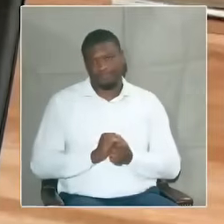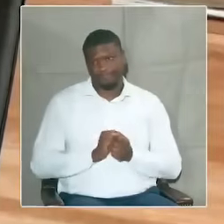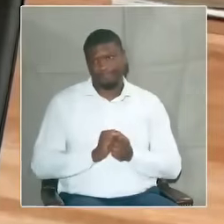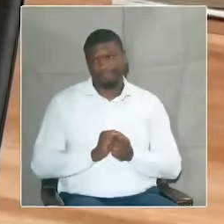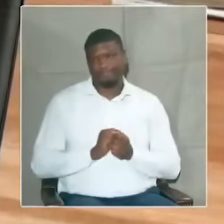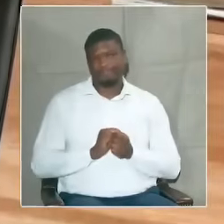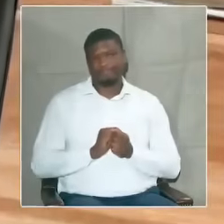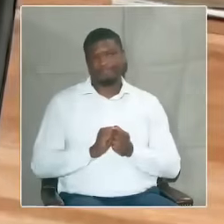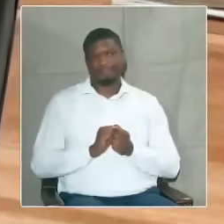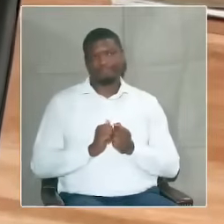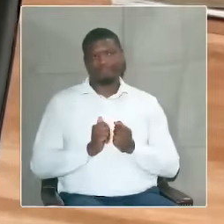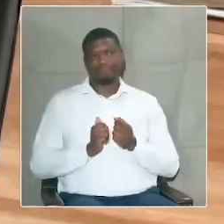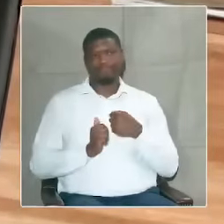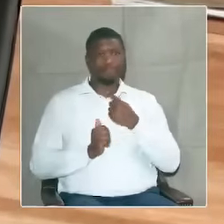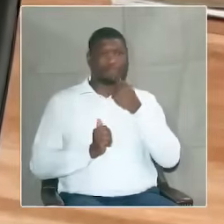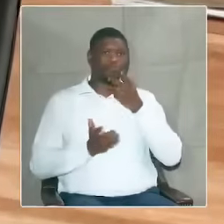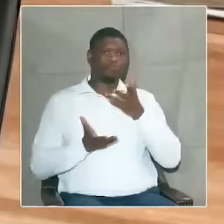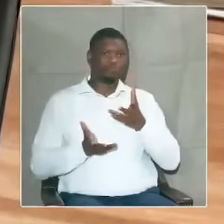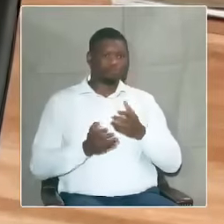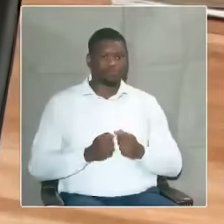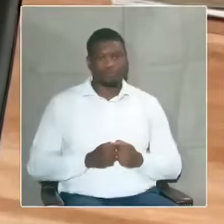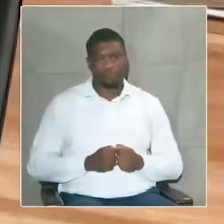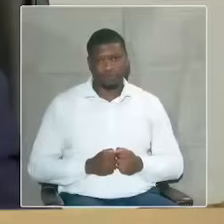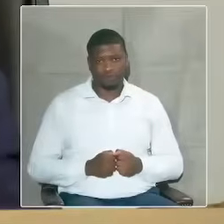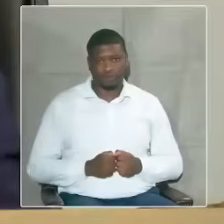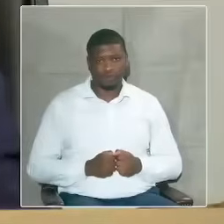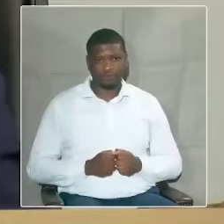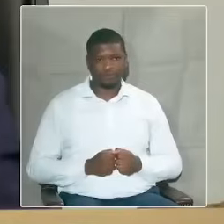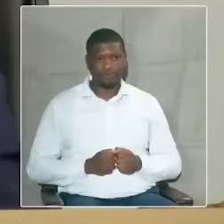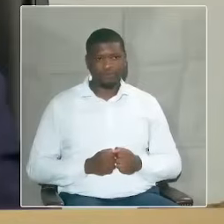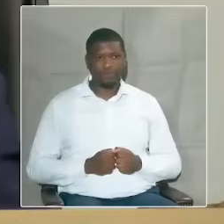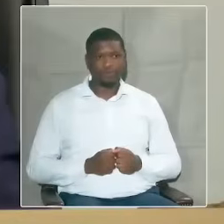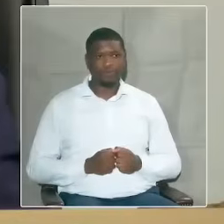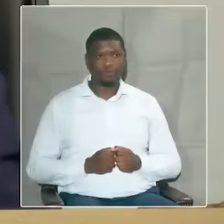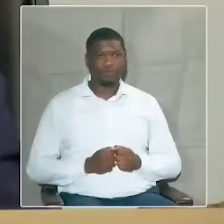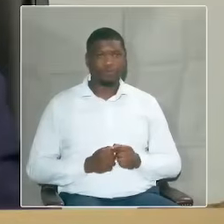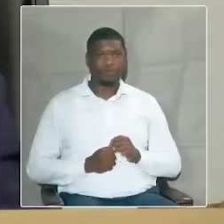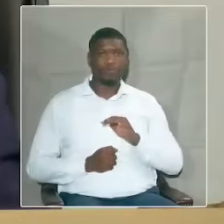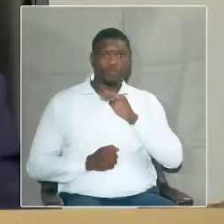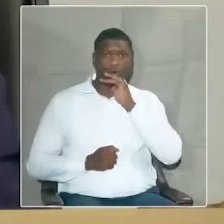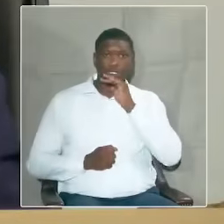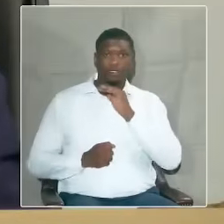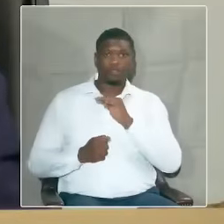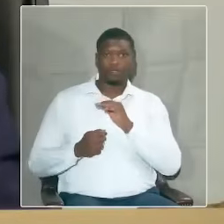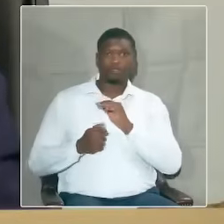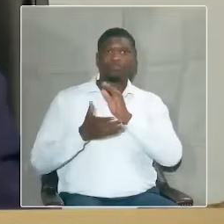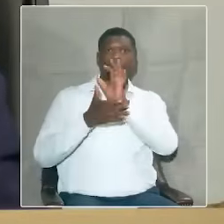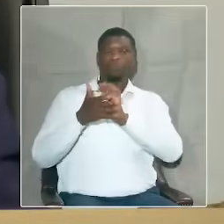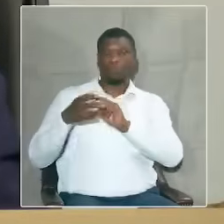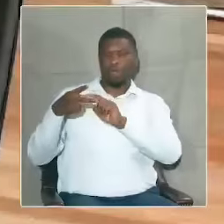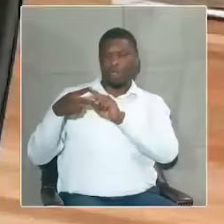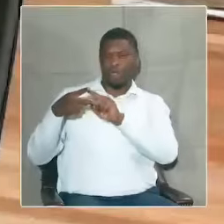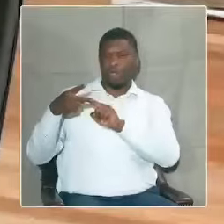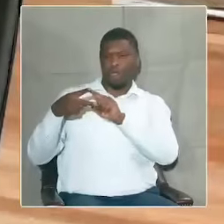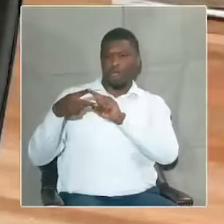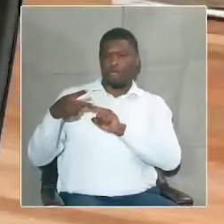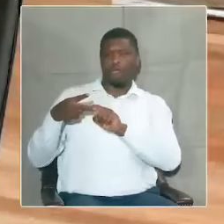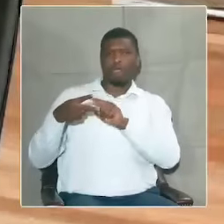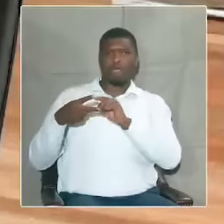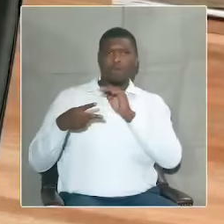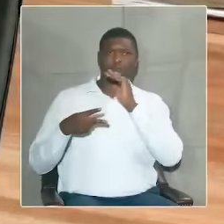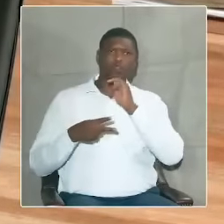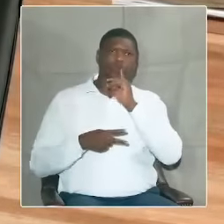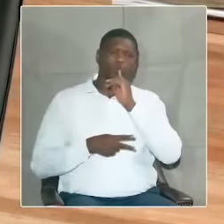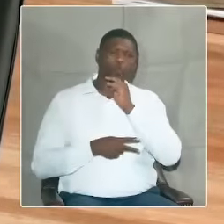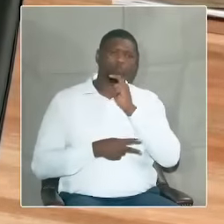That's what I would like to say at this stage. So between these two versions, the commissioners should go